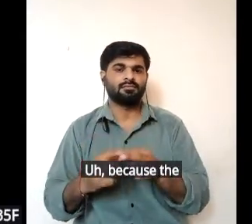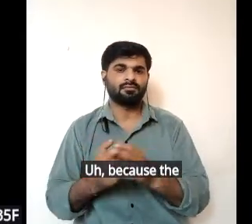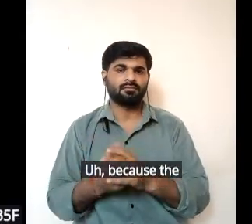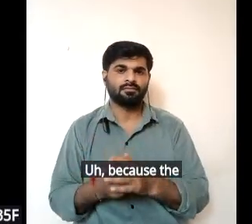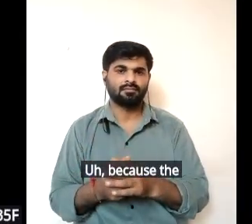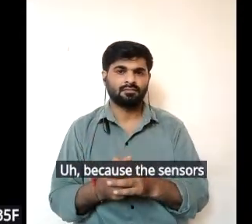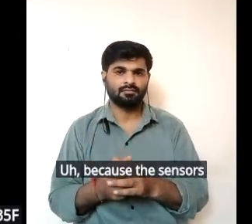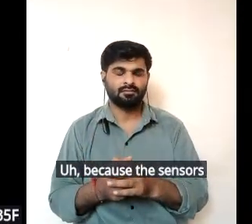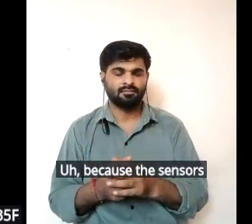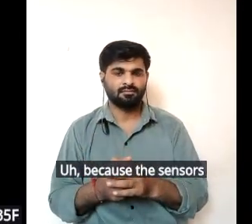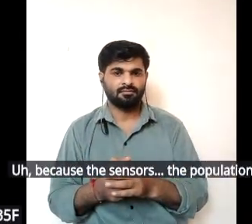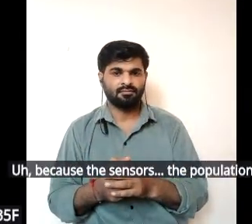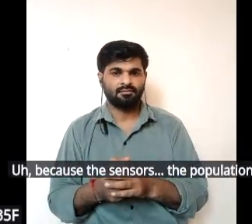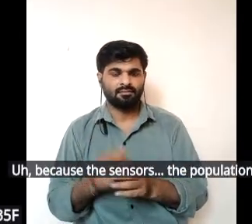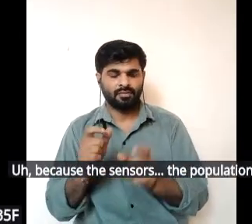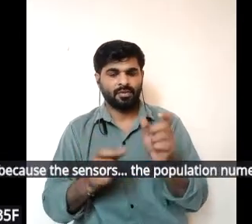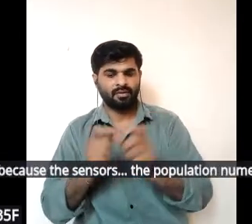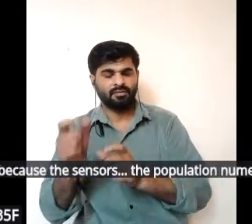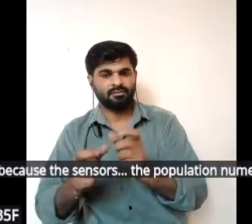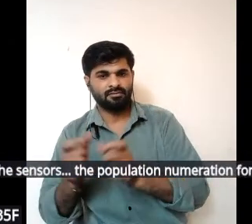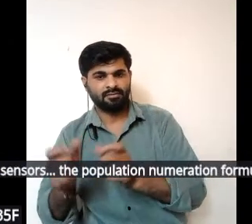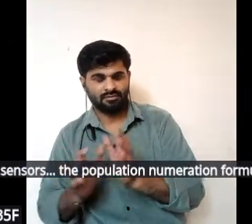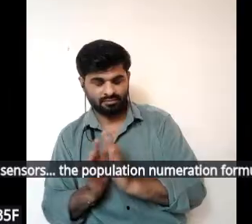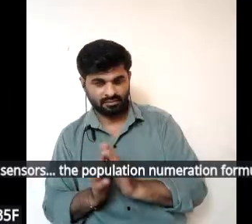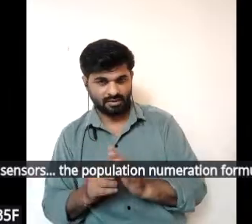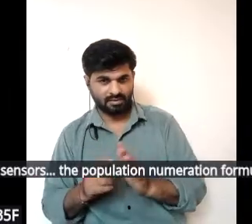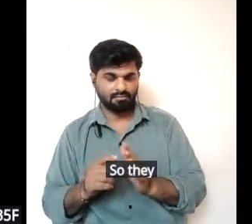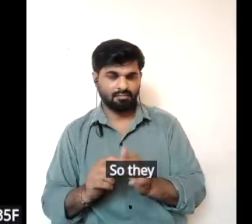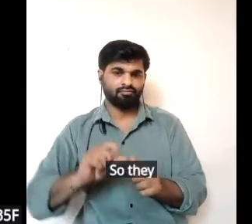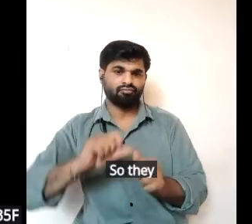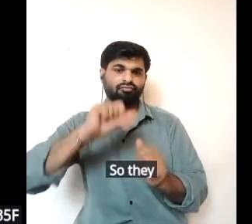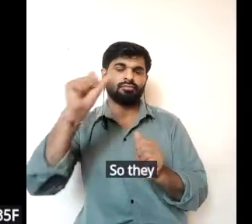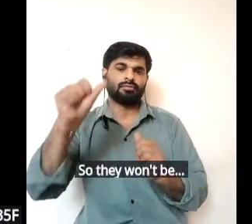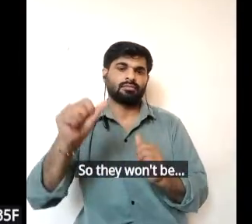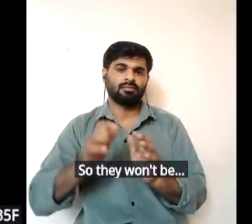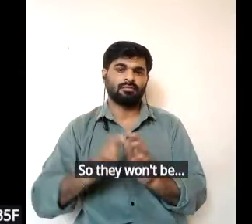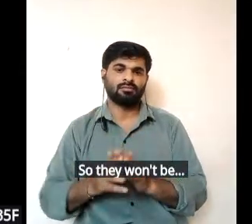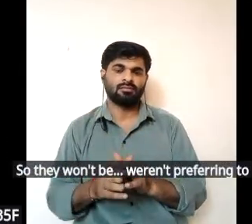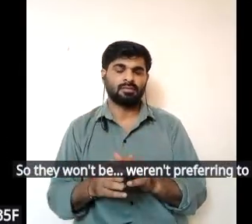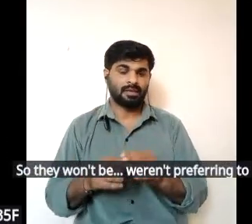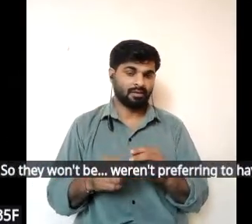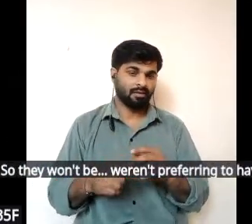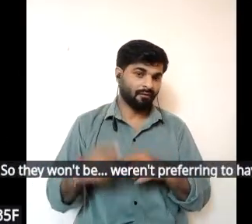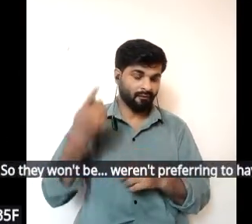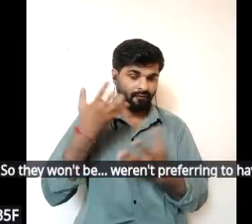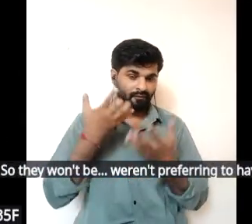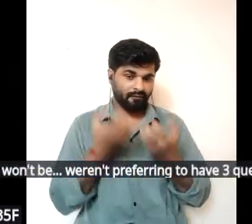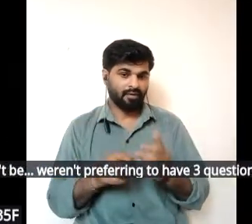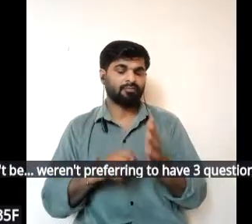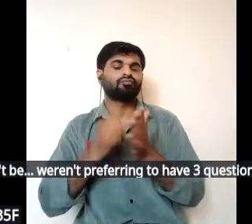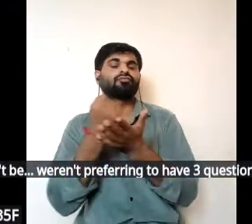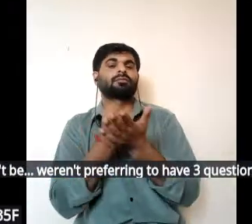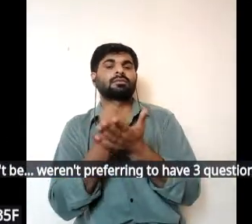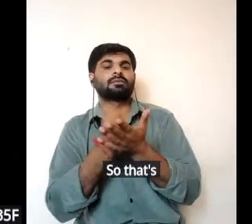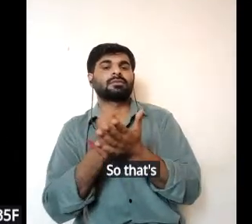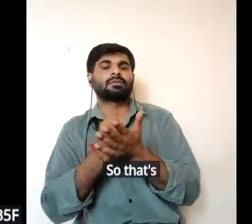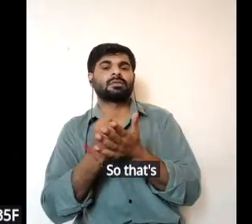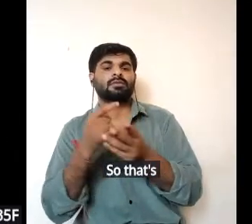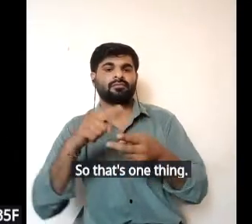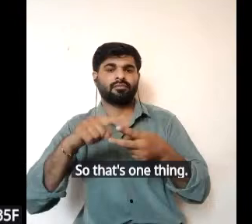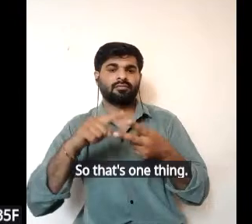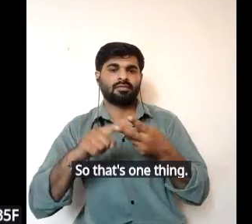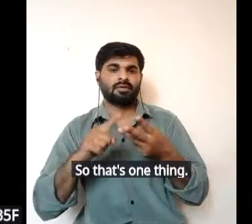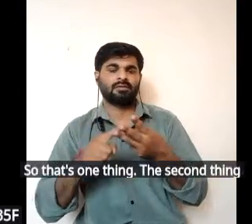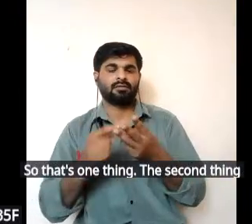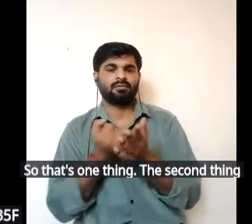the population enumeration form in itself very long, so they won't preferring to have three questions on disability. So that's one thing. The second